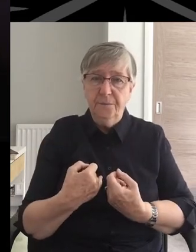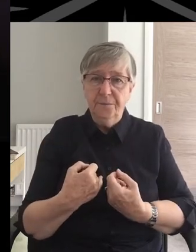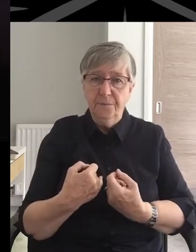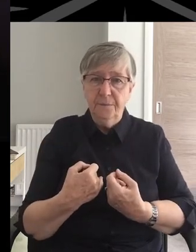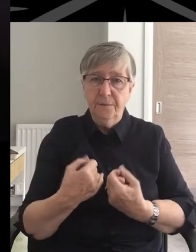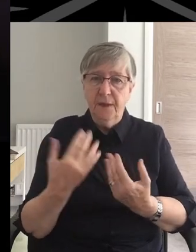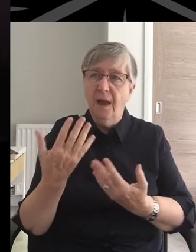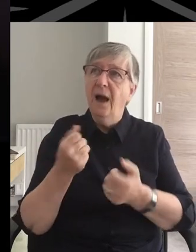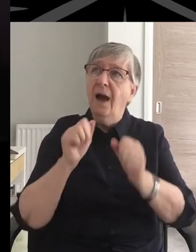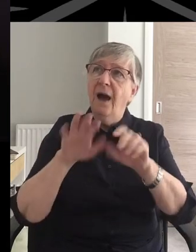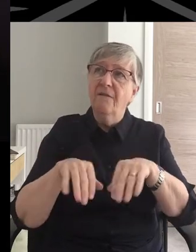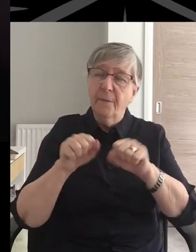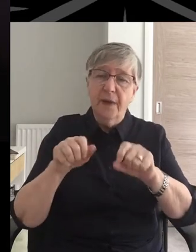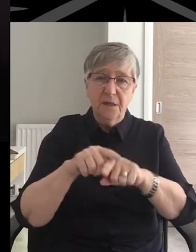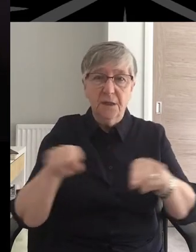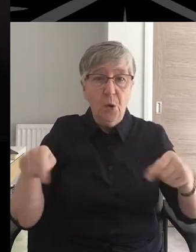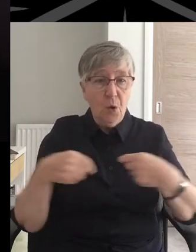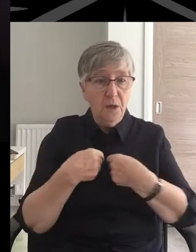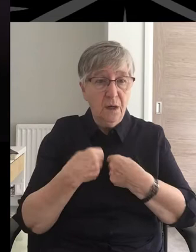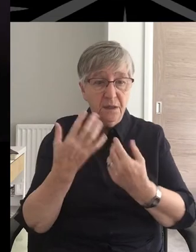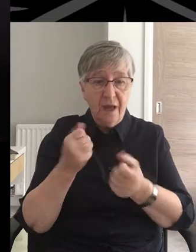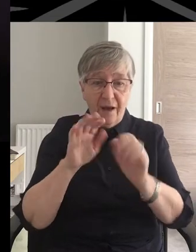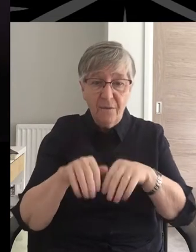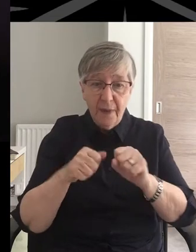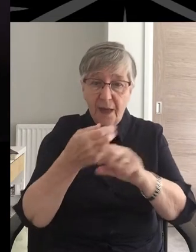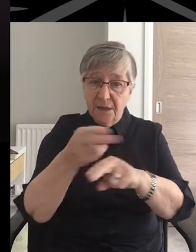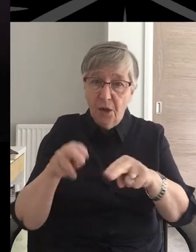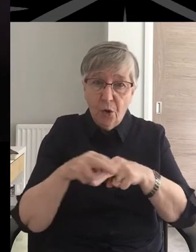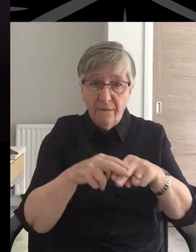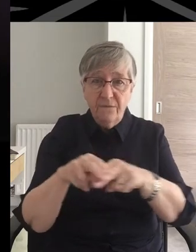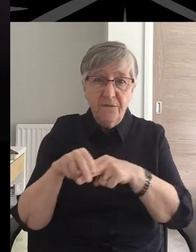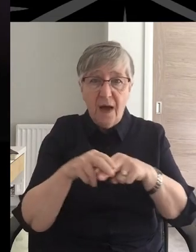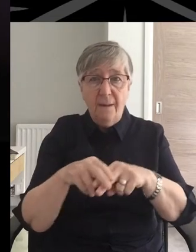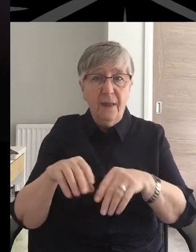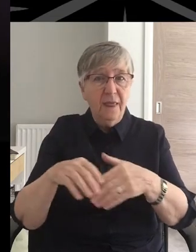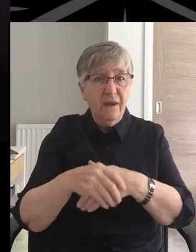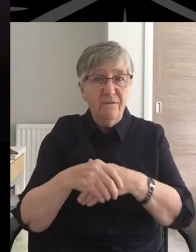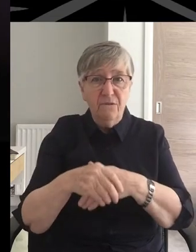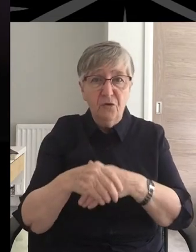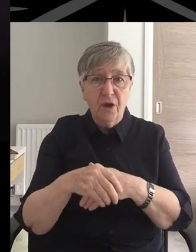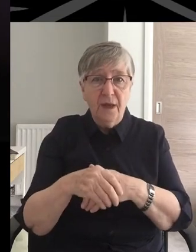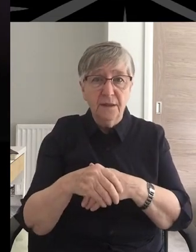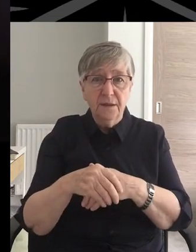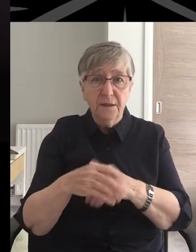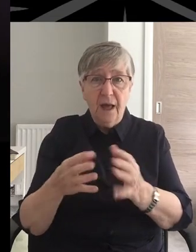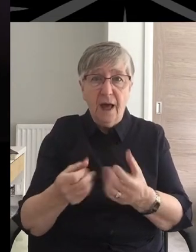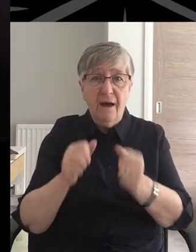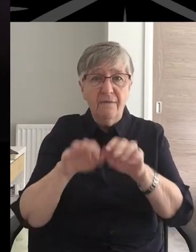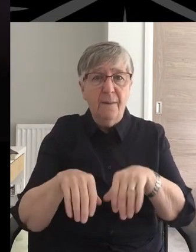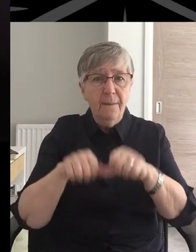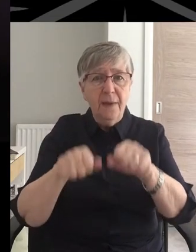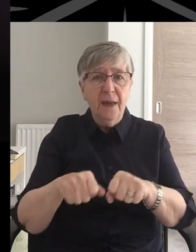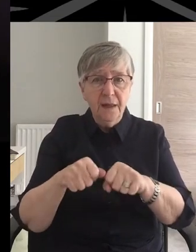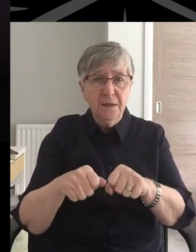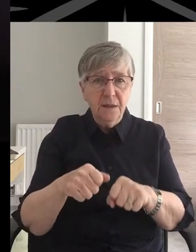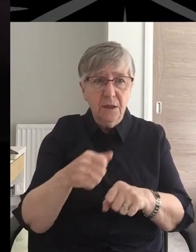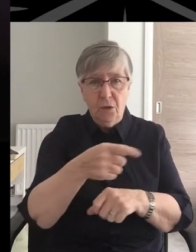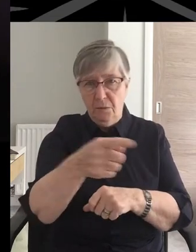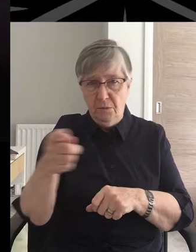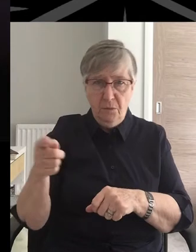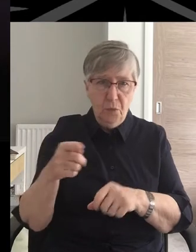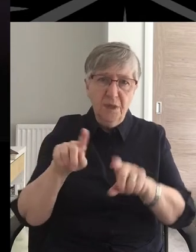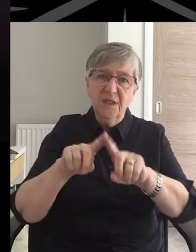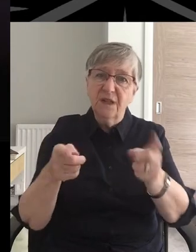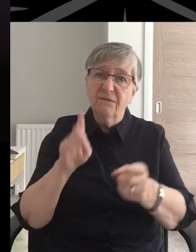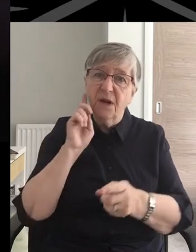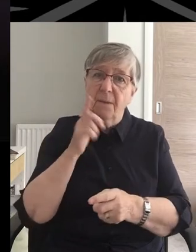Have mercy upon us. Have mercy on our family. Have mercy on our friends. Have mercy on those we think of as different